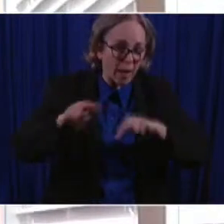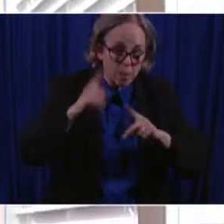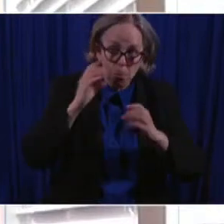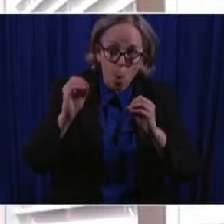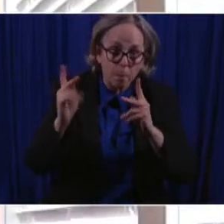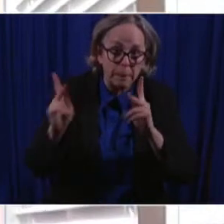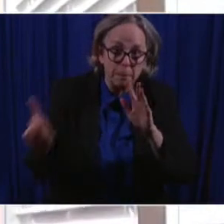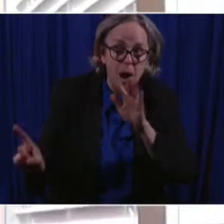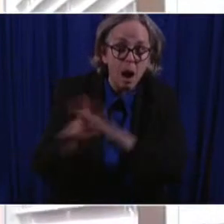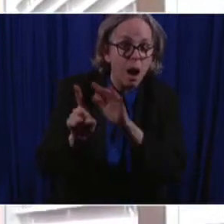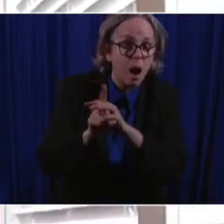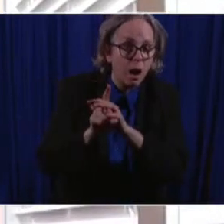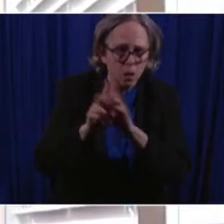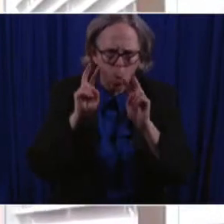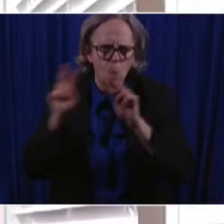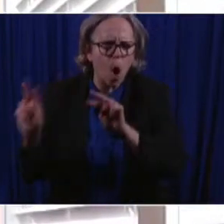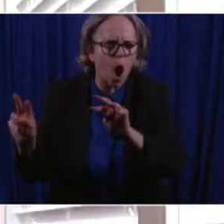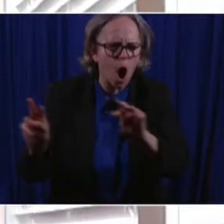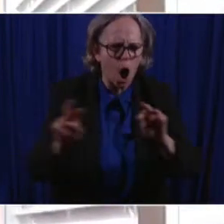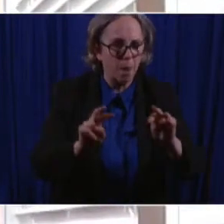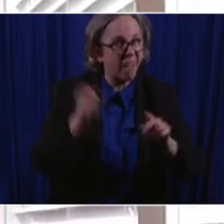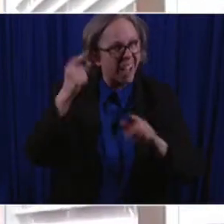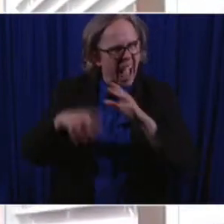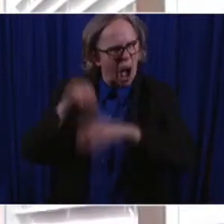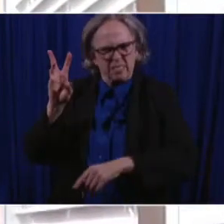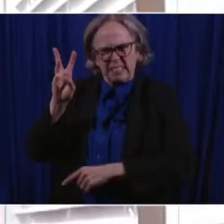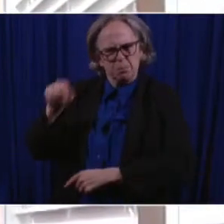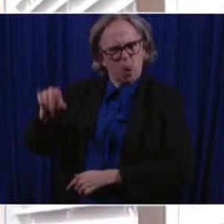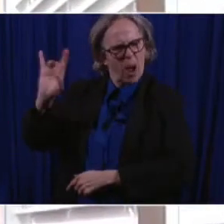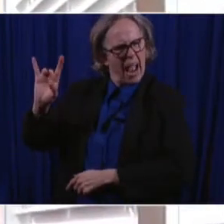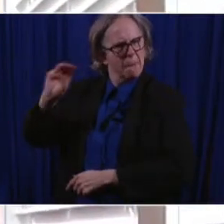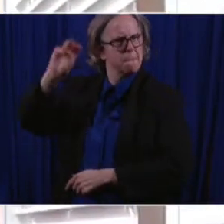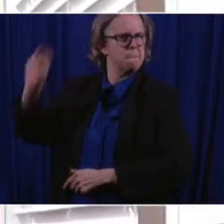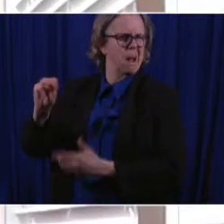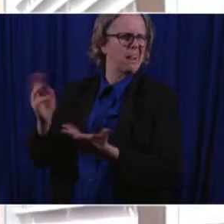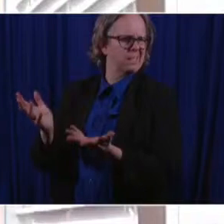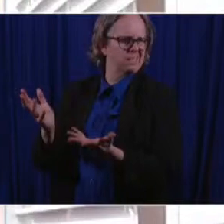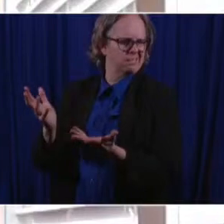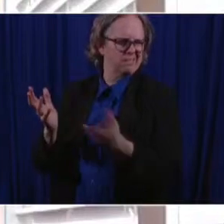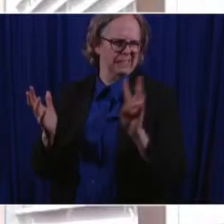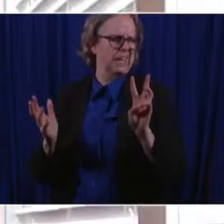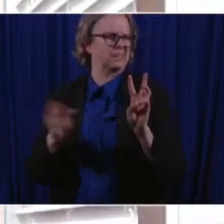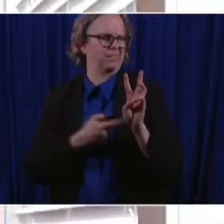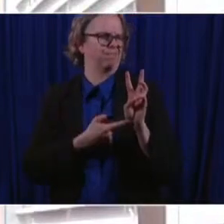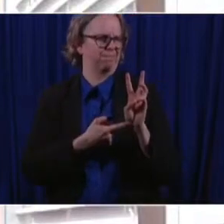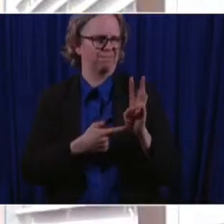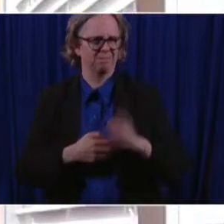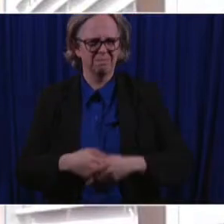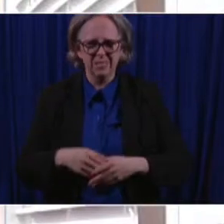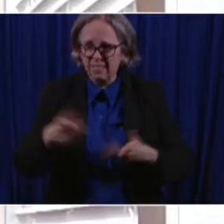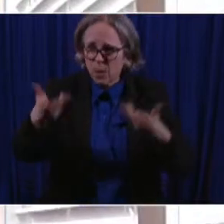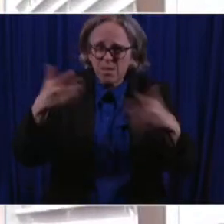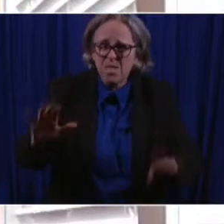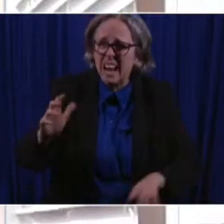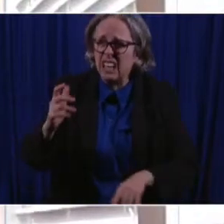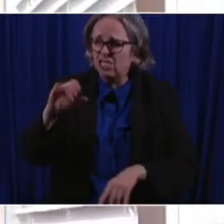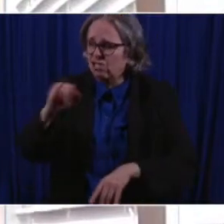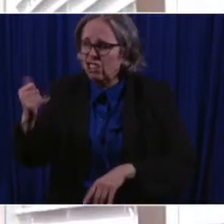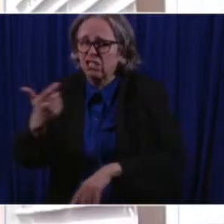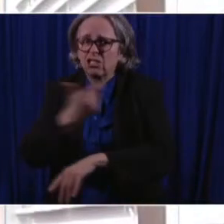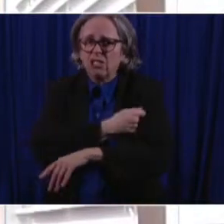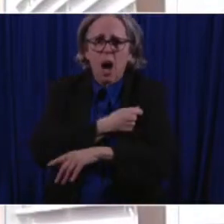mean for people who have received the Johnson & Johnson vaccine? Well, according to the CDC, after a